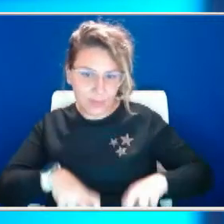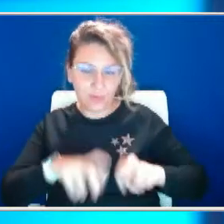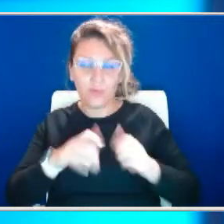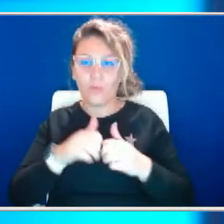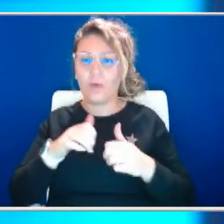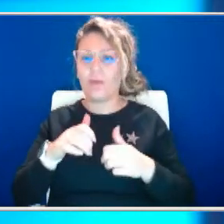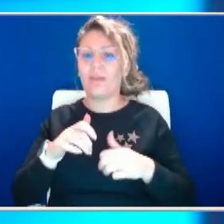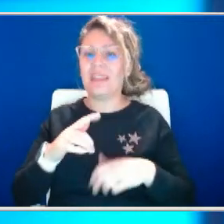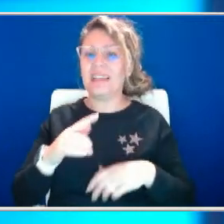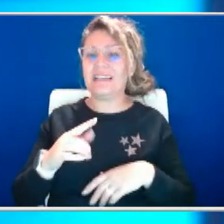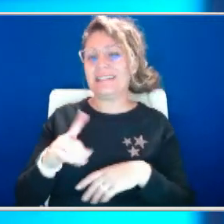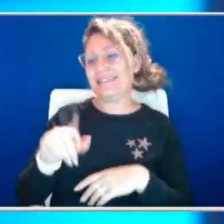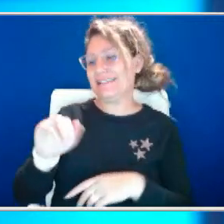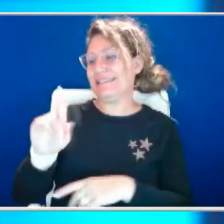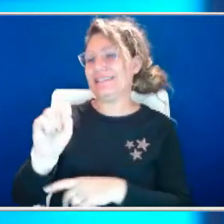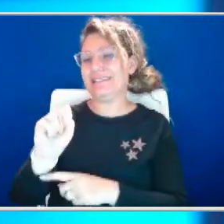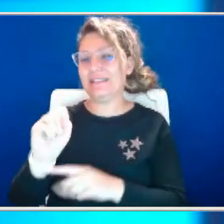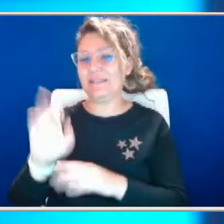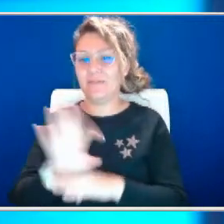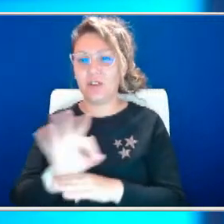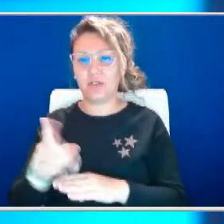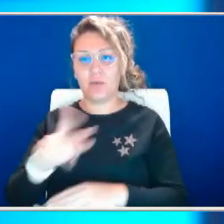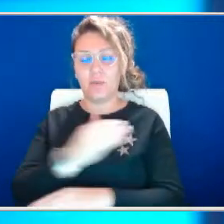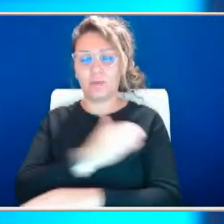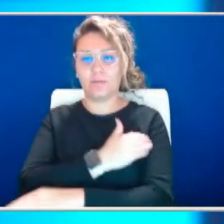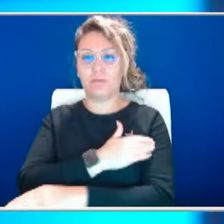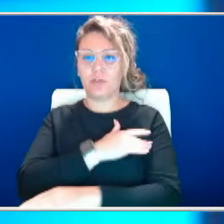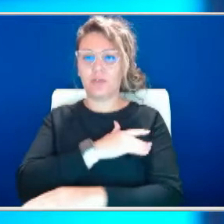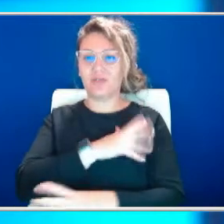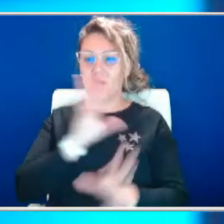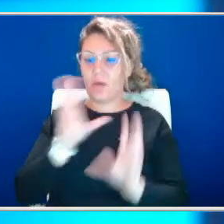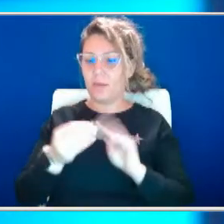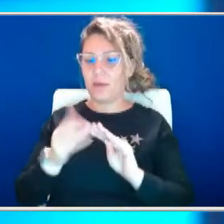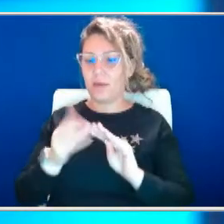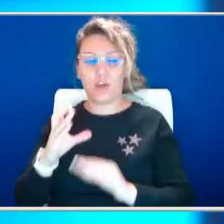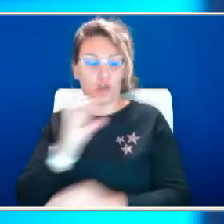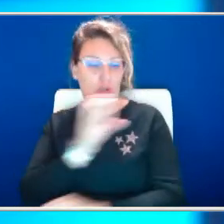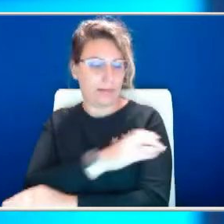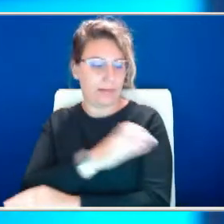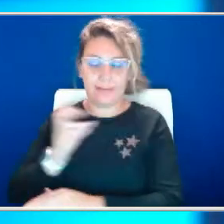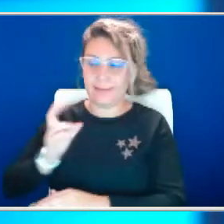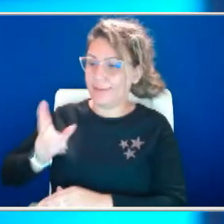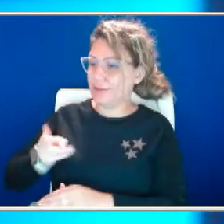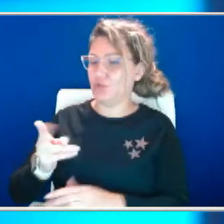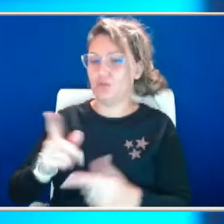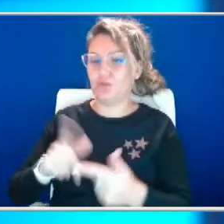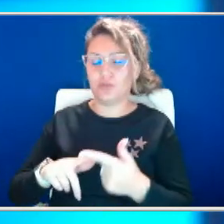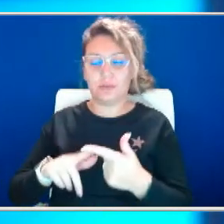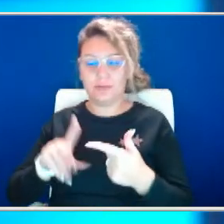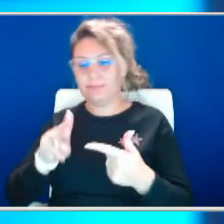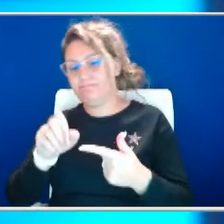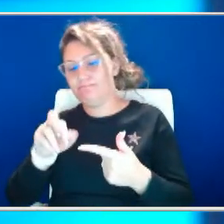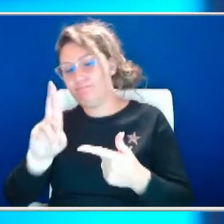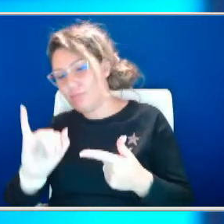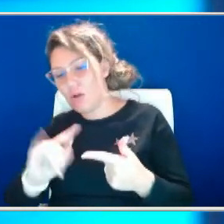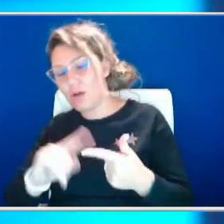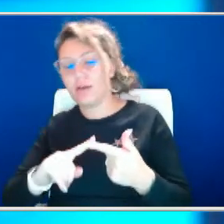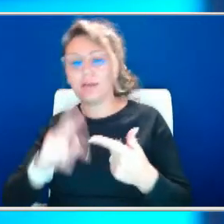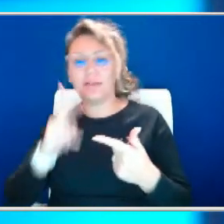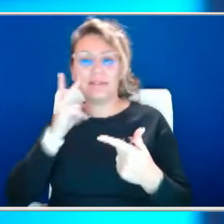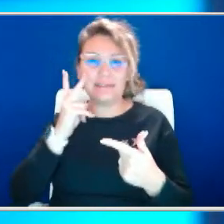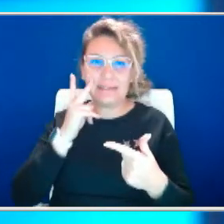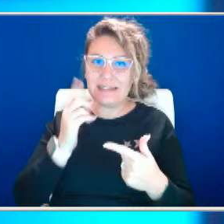of those muscles. So usually a combination of their clinical history, what they've tried, what we see on the MRI, do we see kind of that dysfunction or